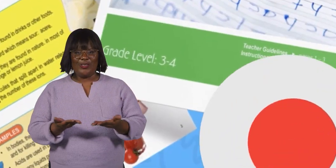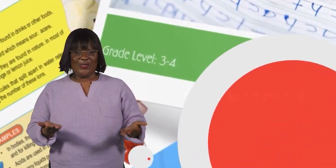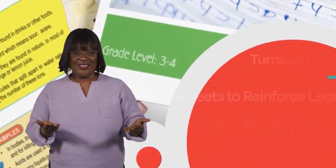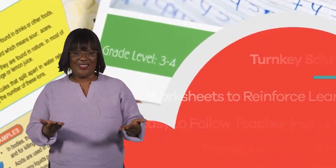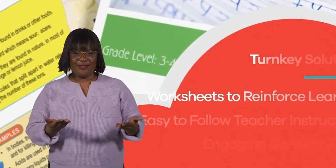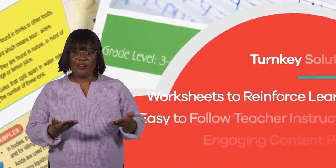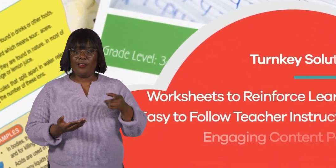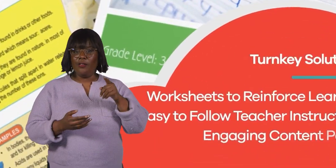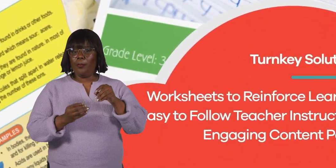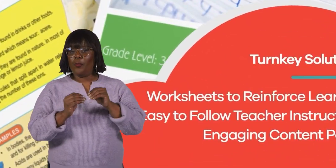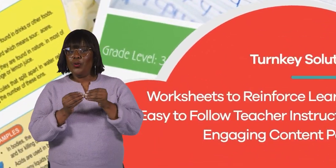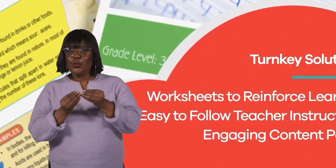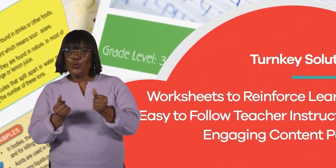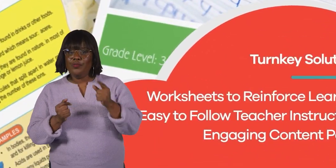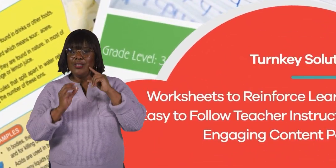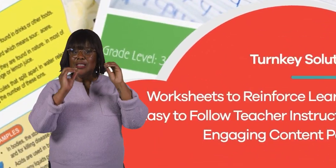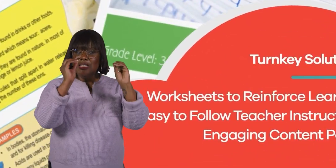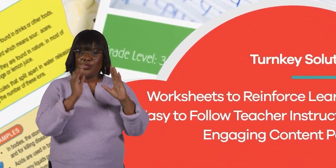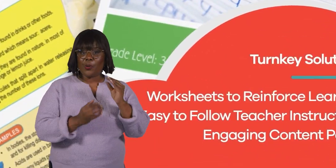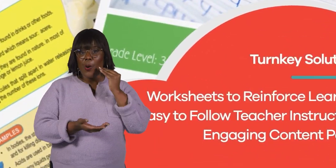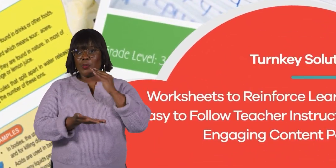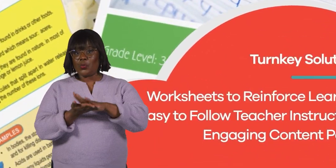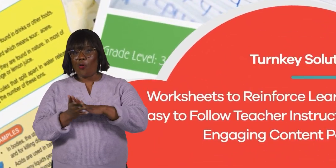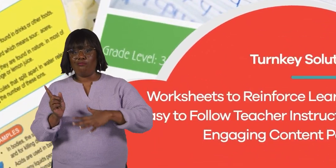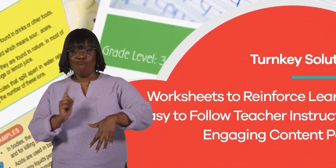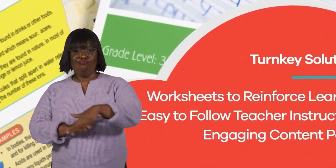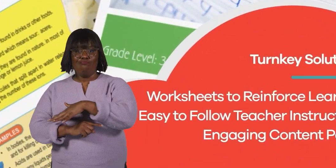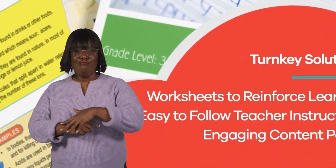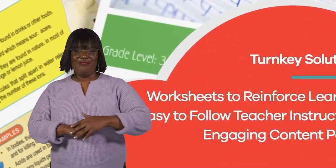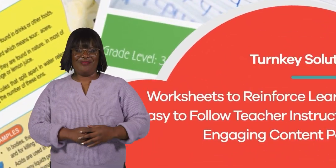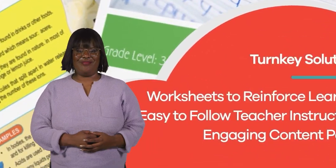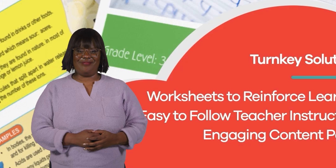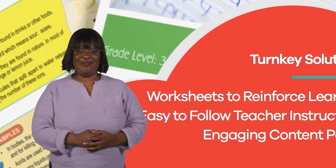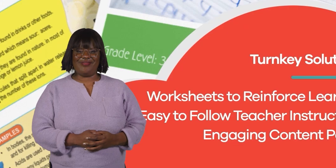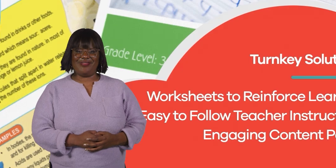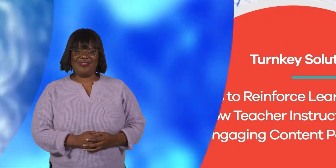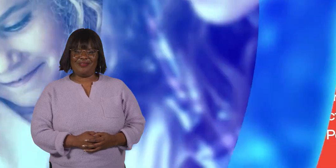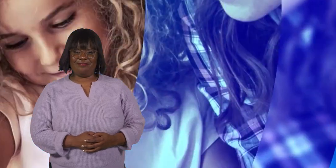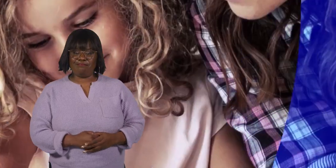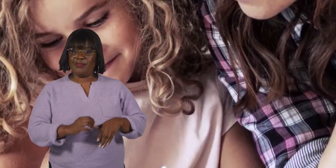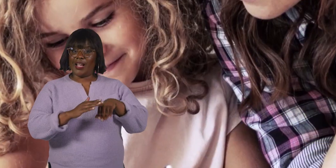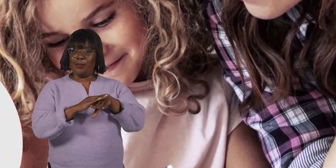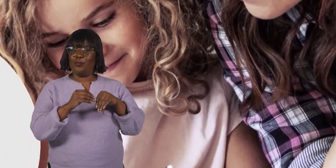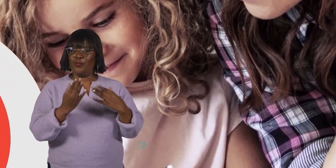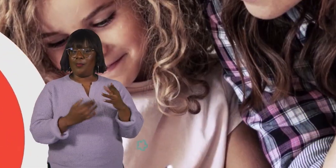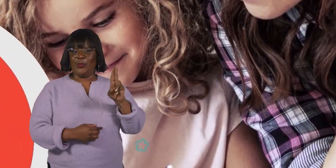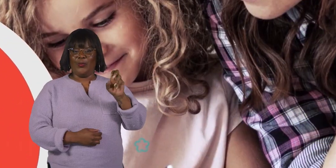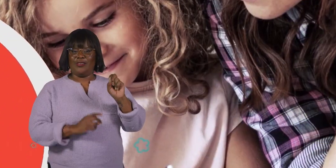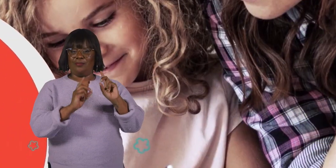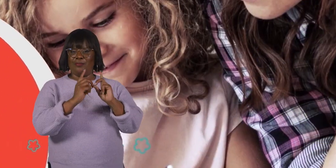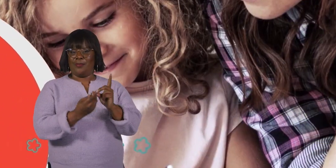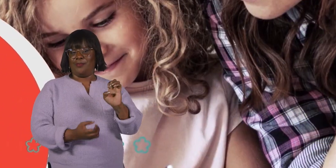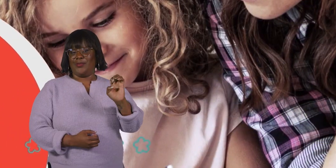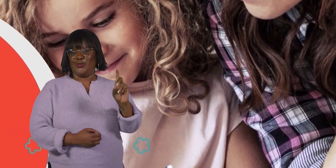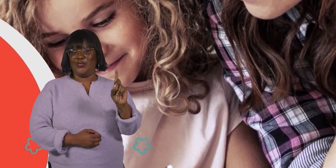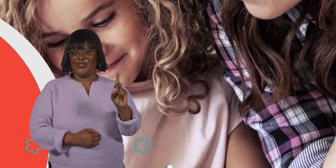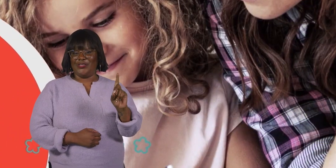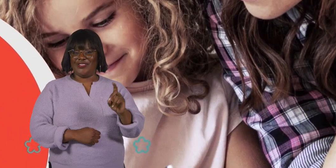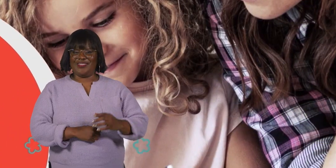and turnkey solutions for teachers and homeschoolers. world time